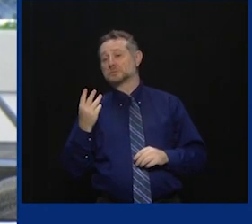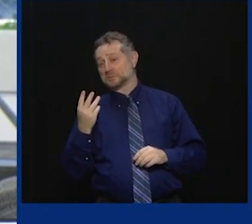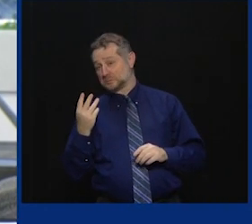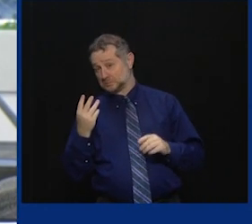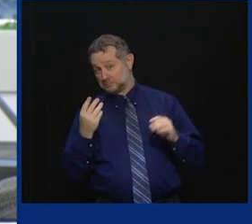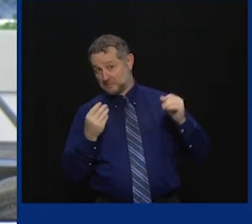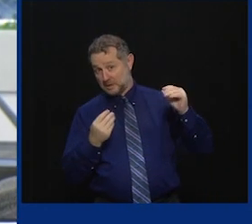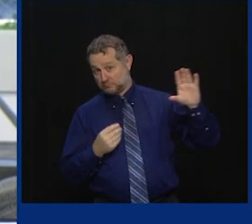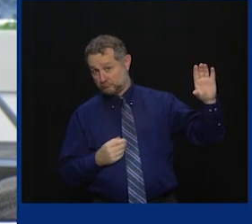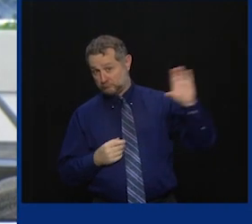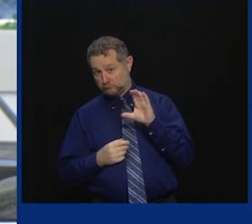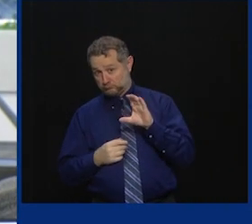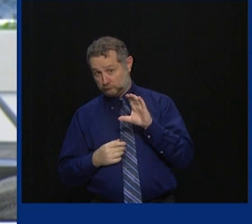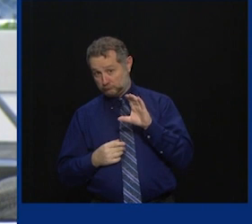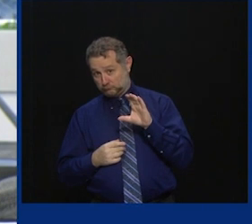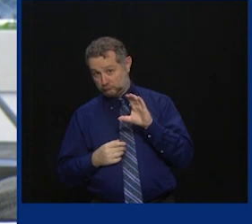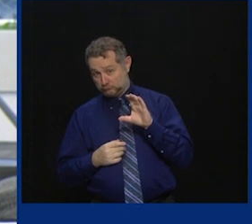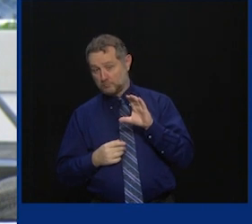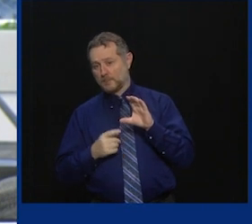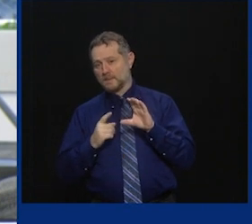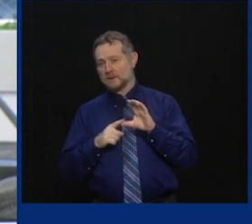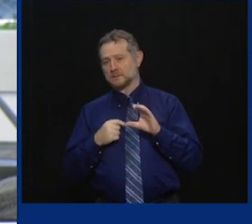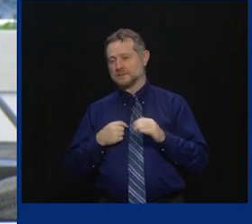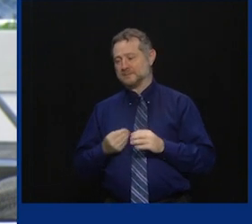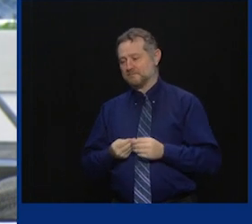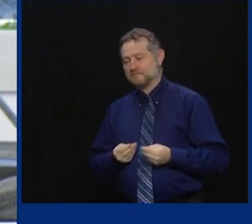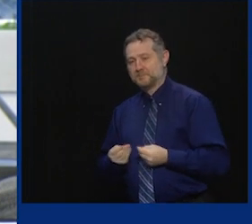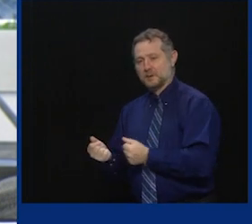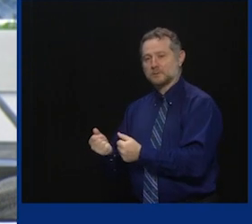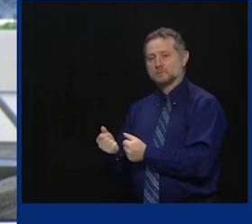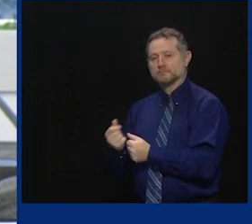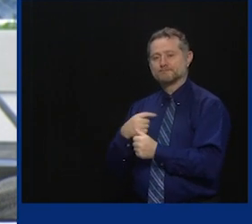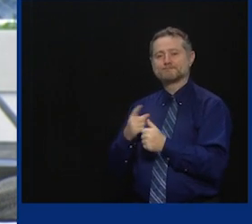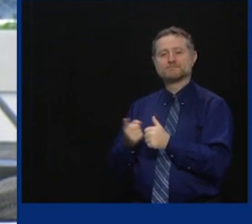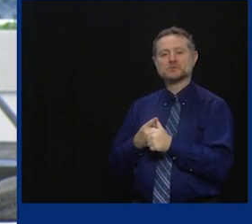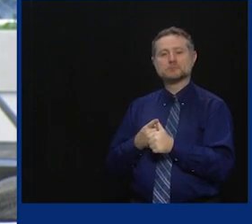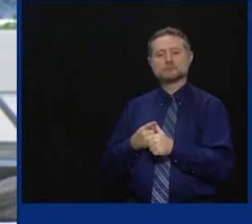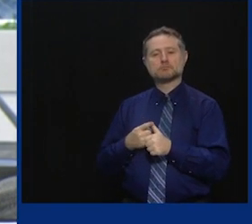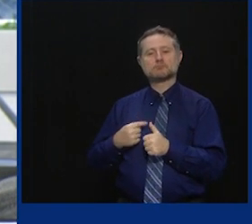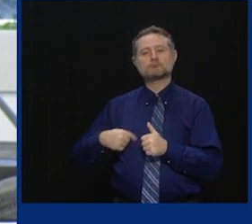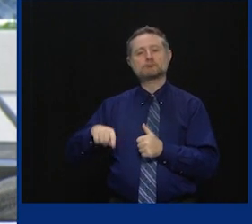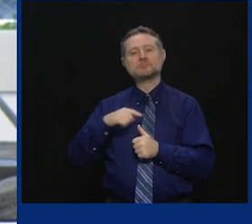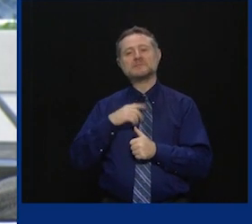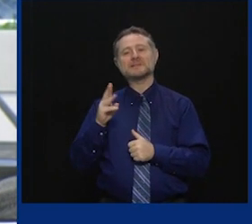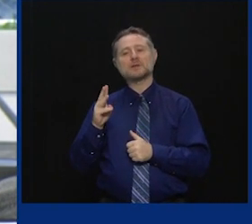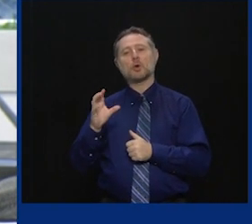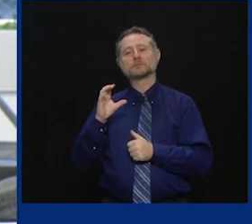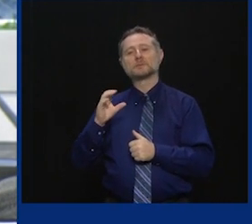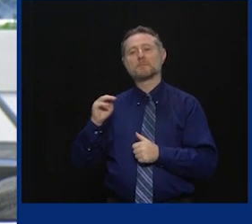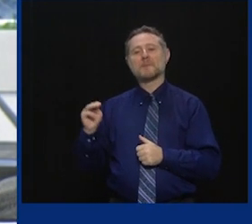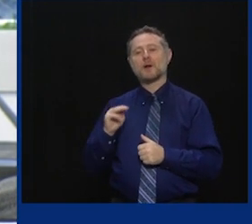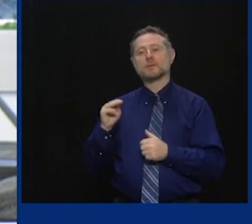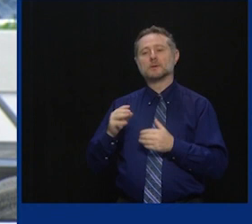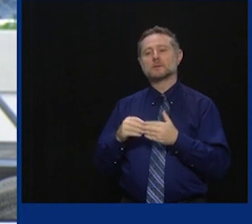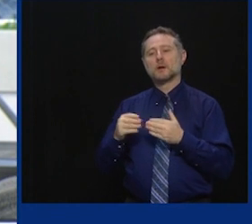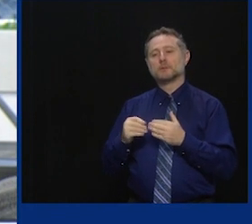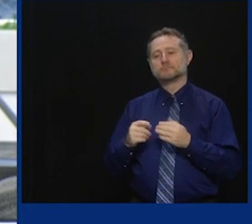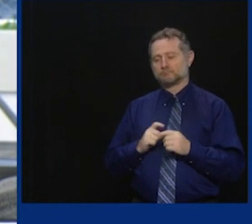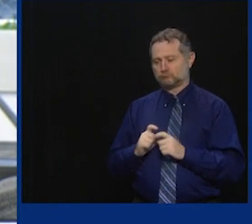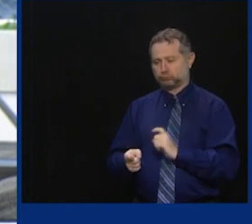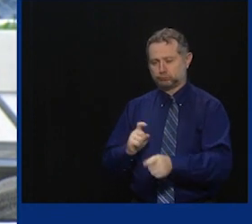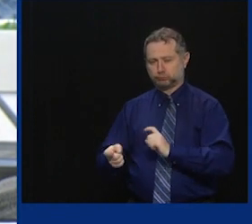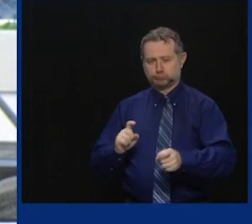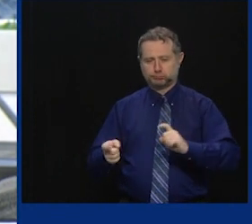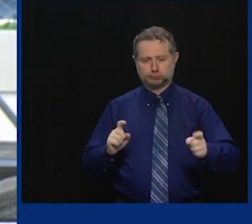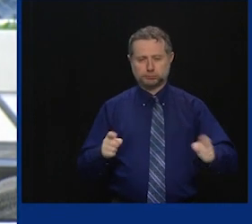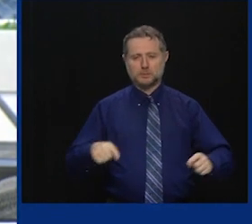we're going to spend a few of our own. And I'm announcing we're making more than $600 million available for shovel-ready water infrastructure